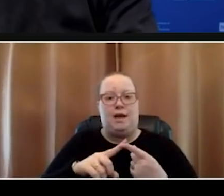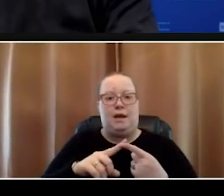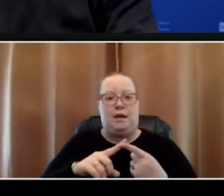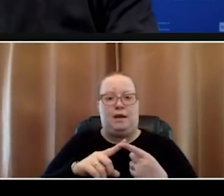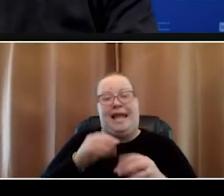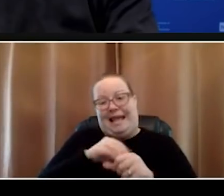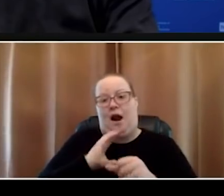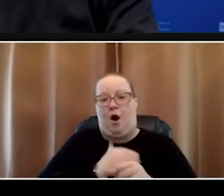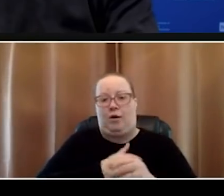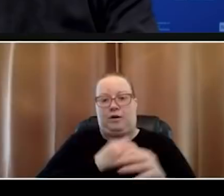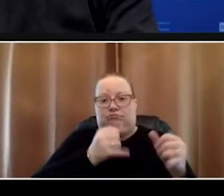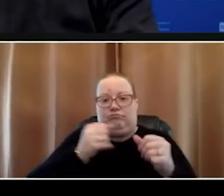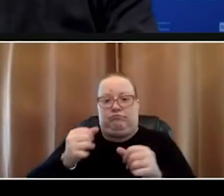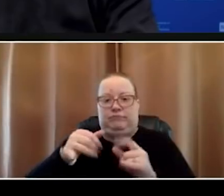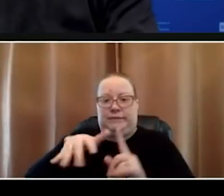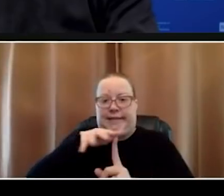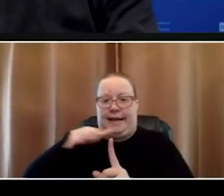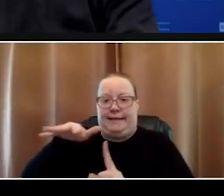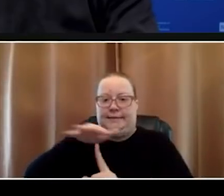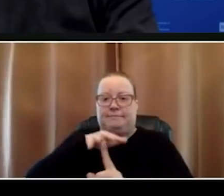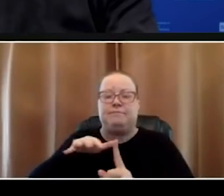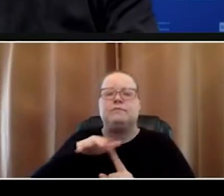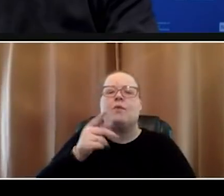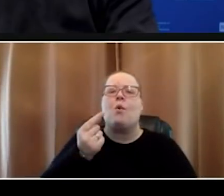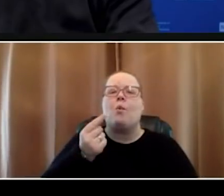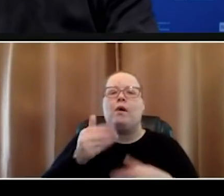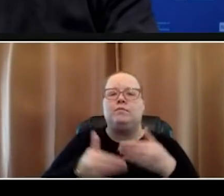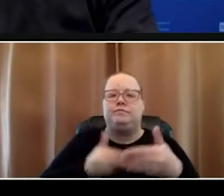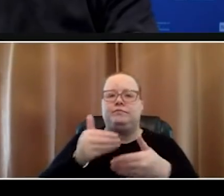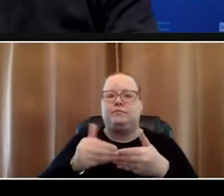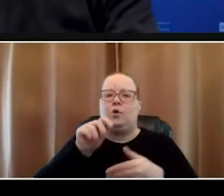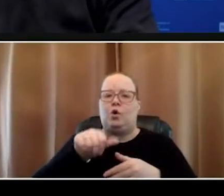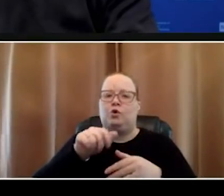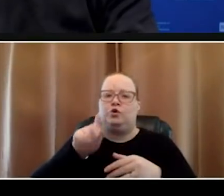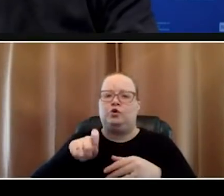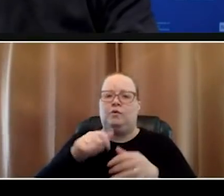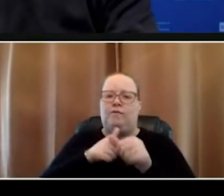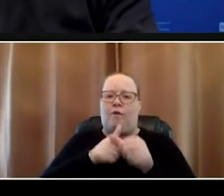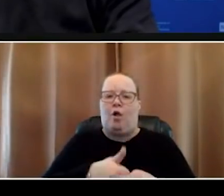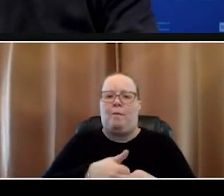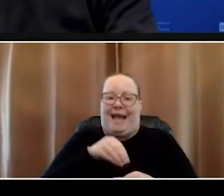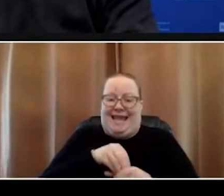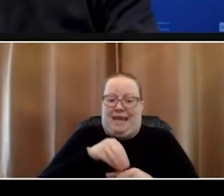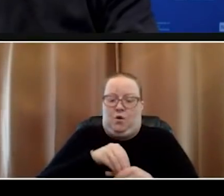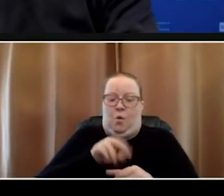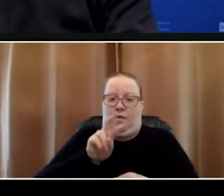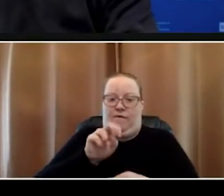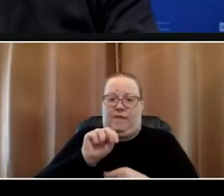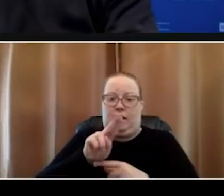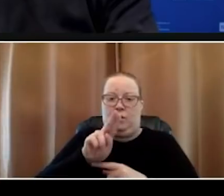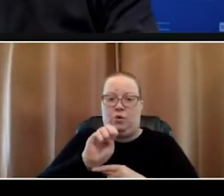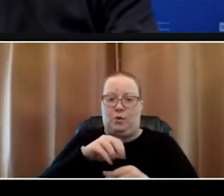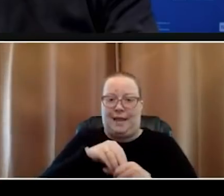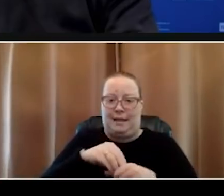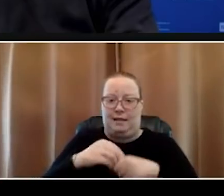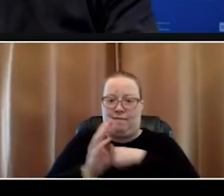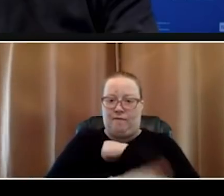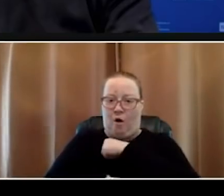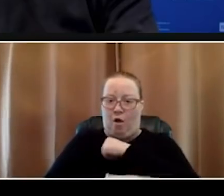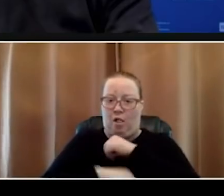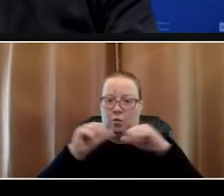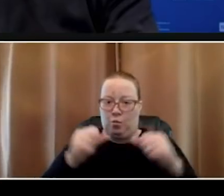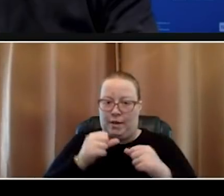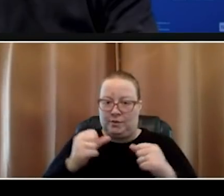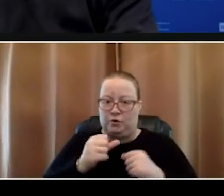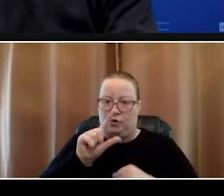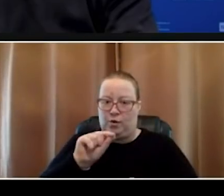And what procedures do you think should be followed by indoor venues in the fall and winter of 2021, assuming